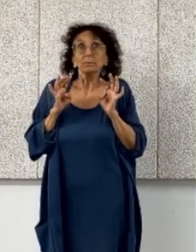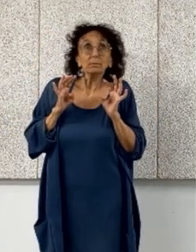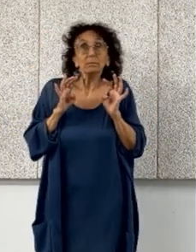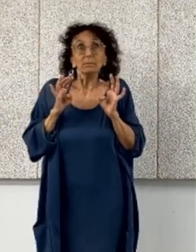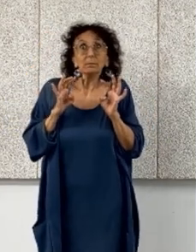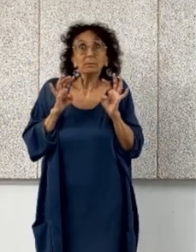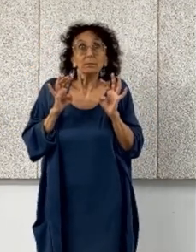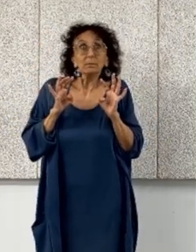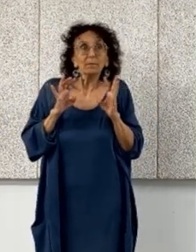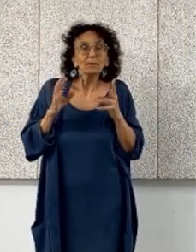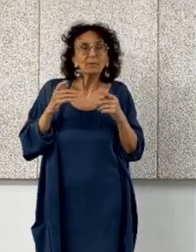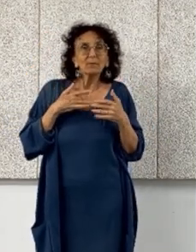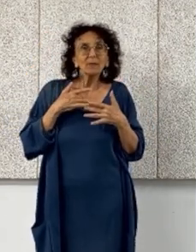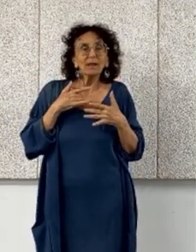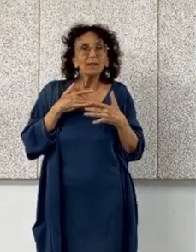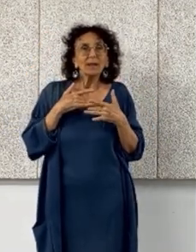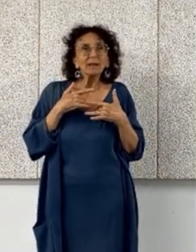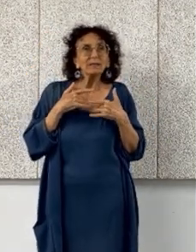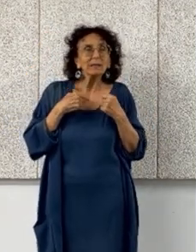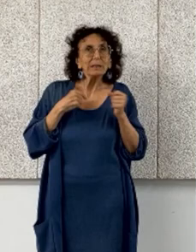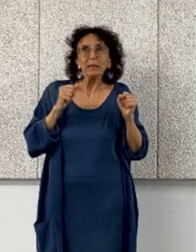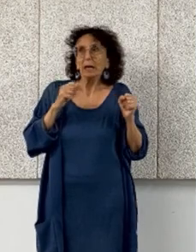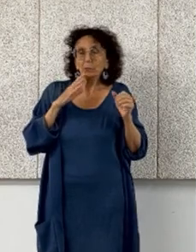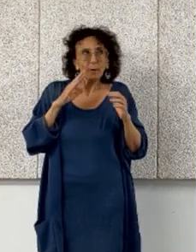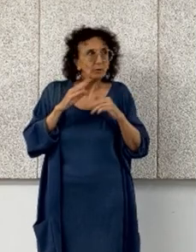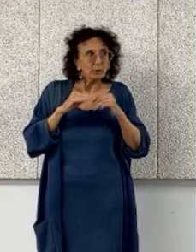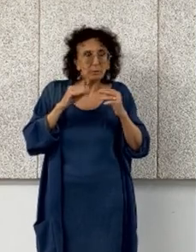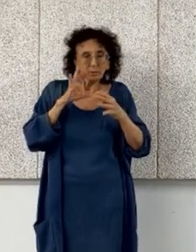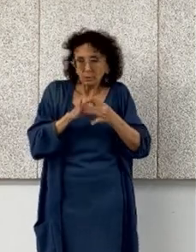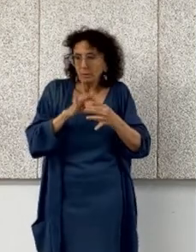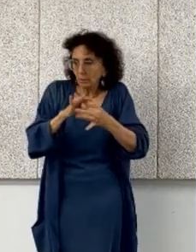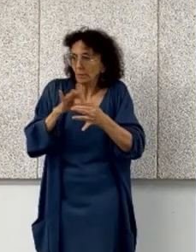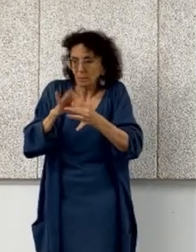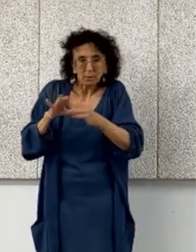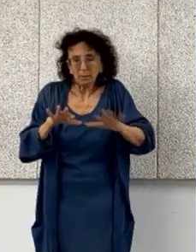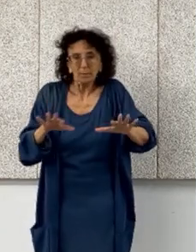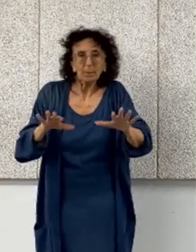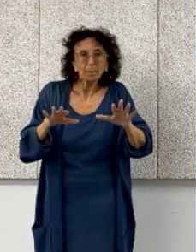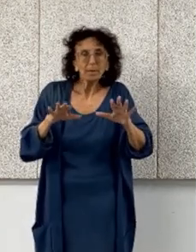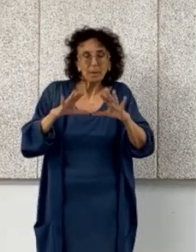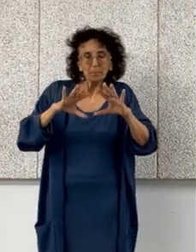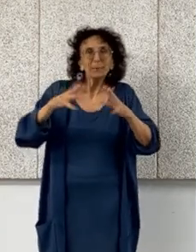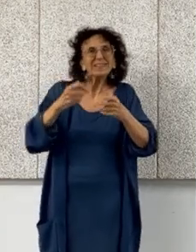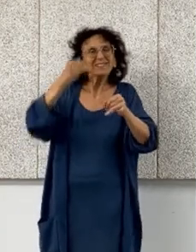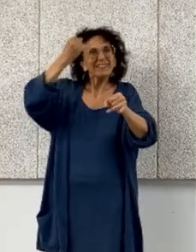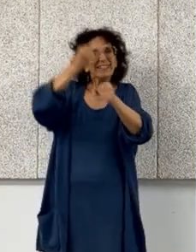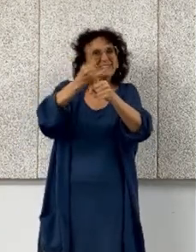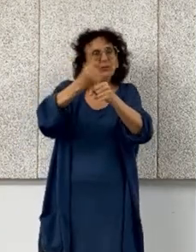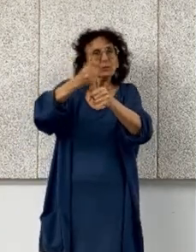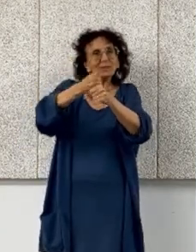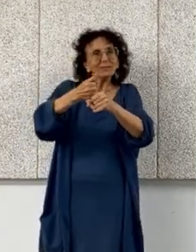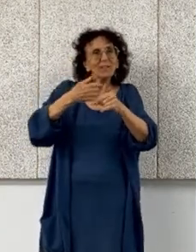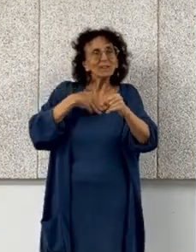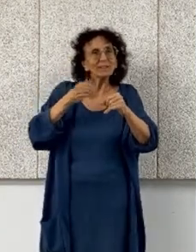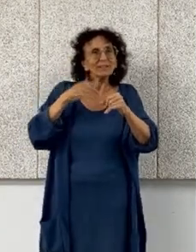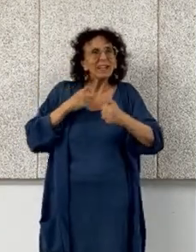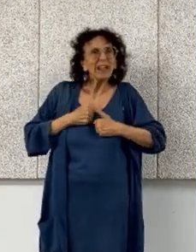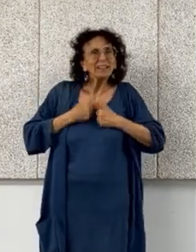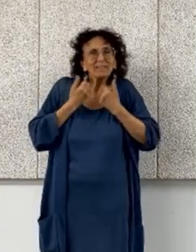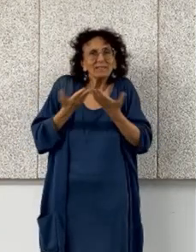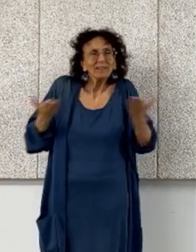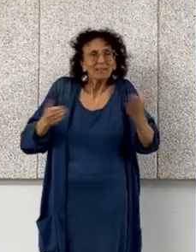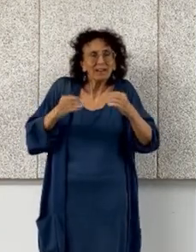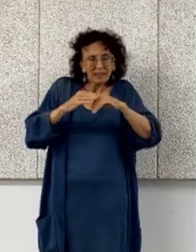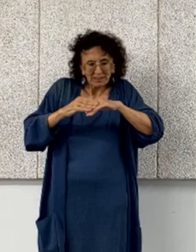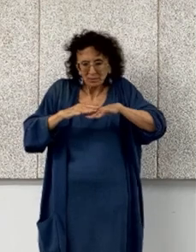feeling like though you have facility with all kinds of things, the organism that is the institution is something that you're